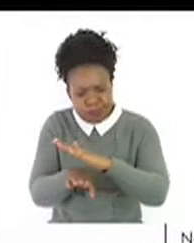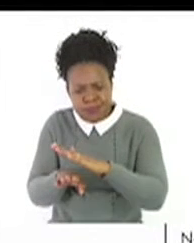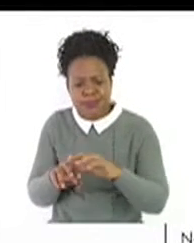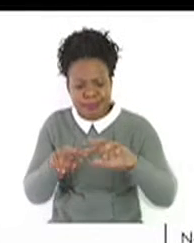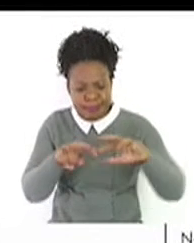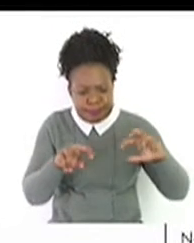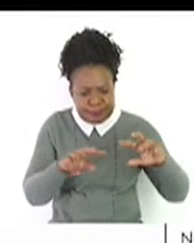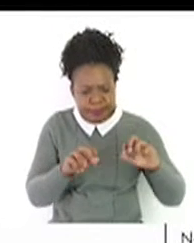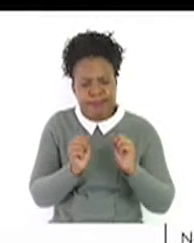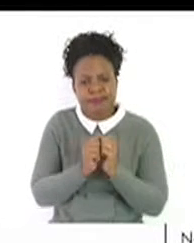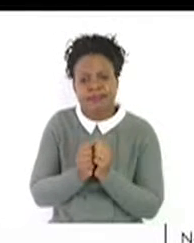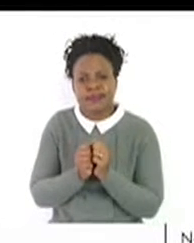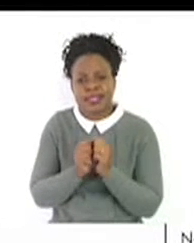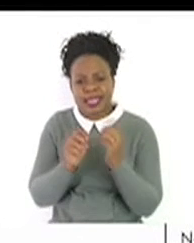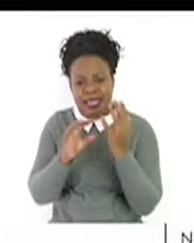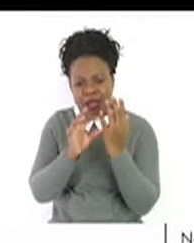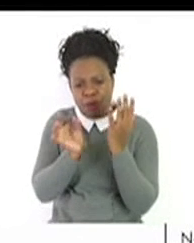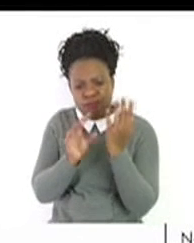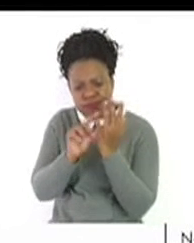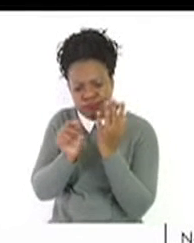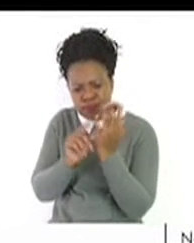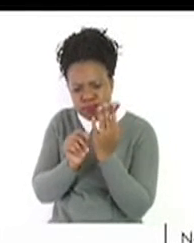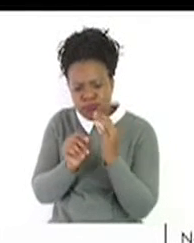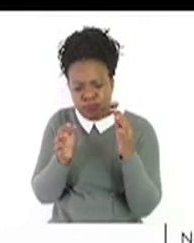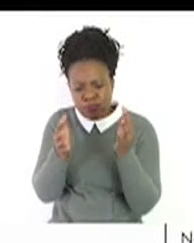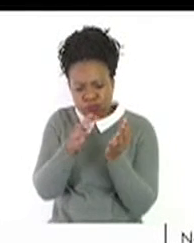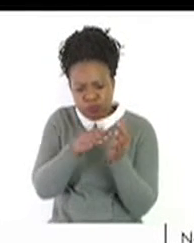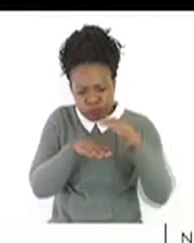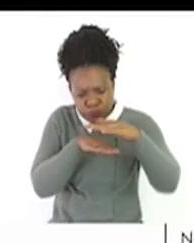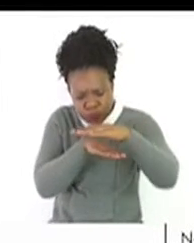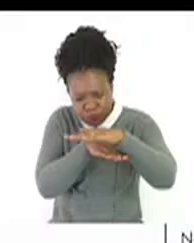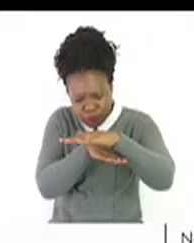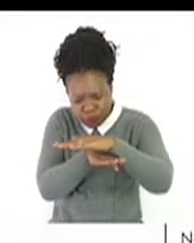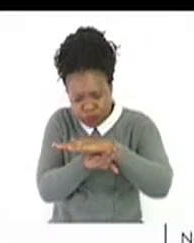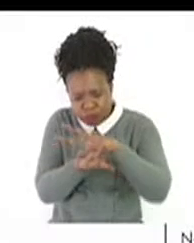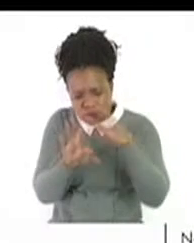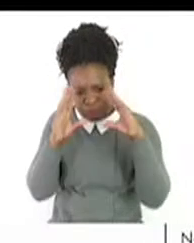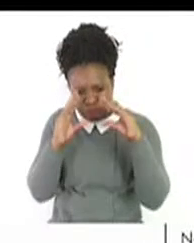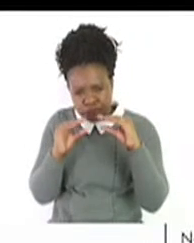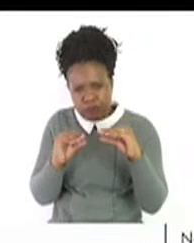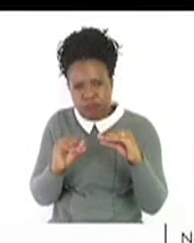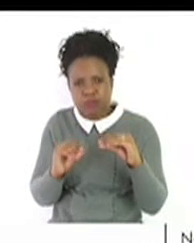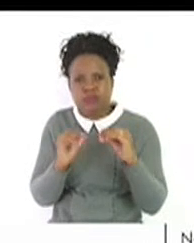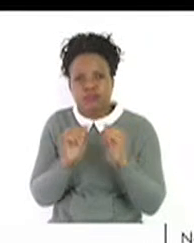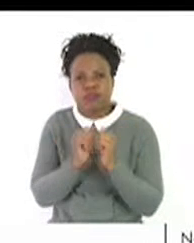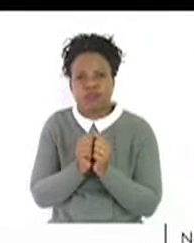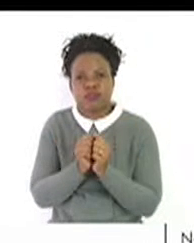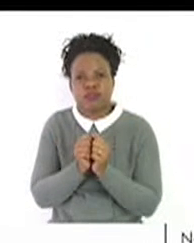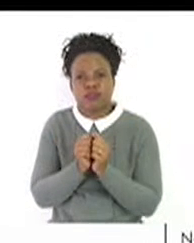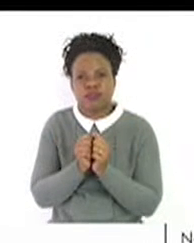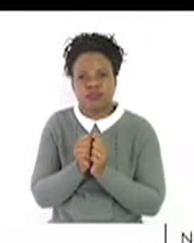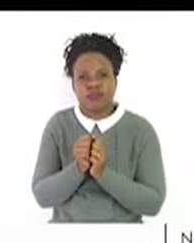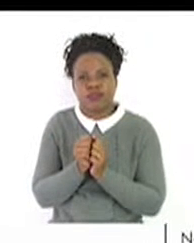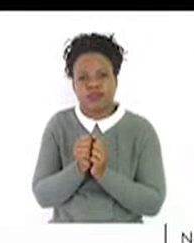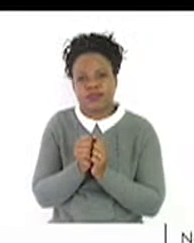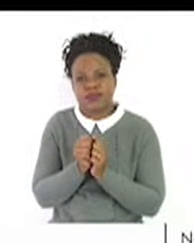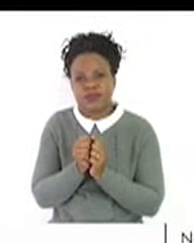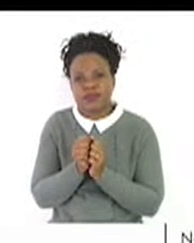in a feather bed they made from feathers that they gathered from under the